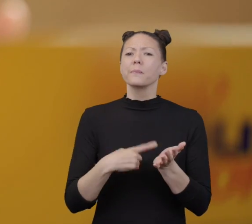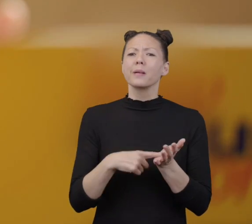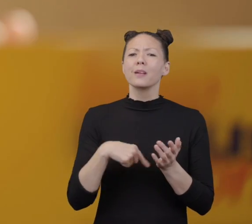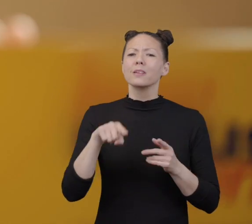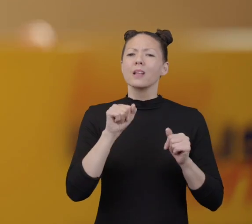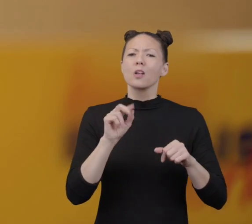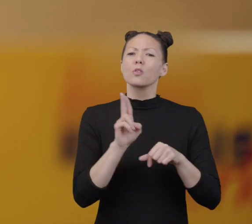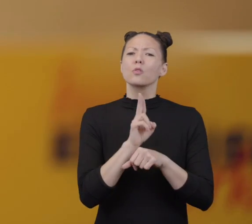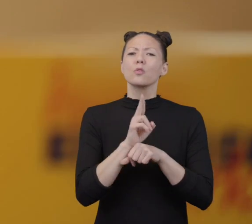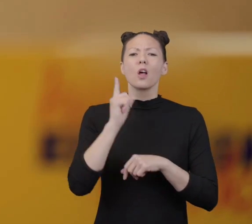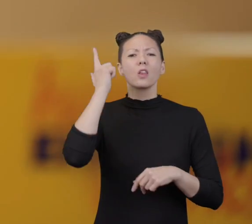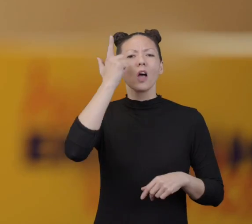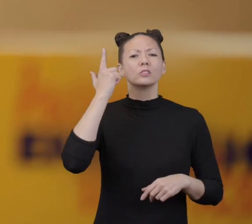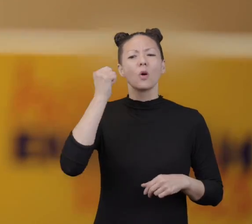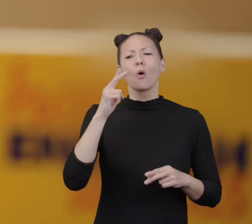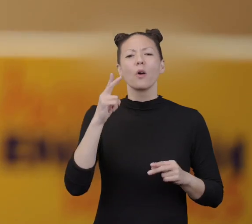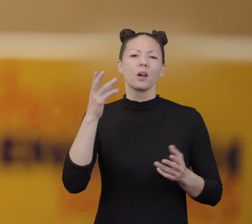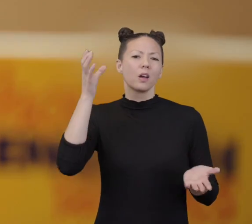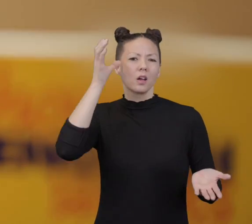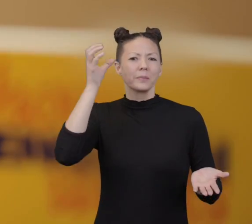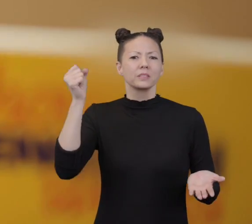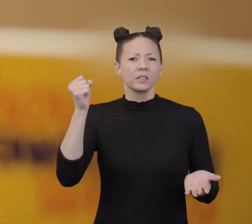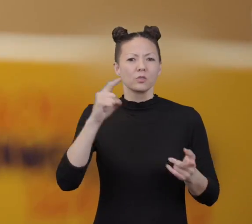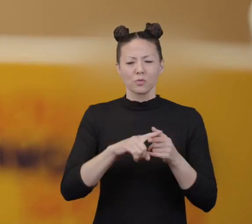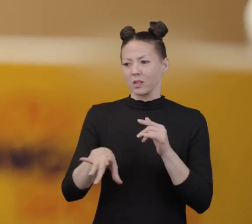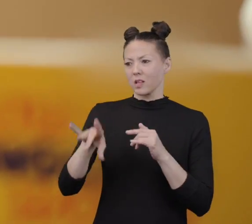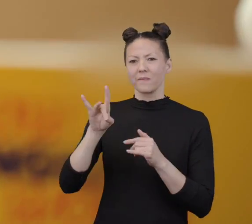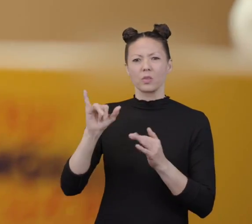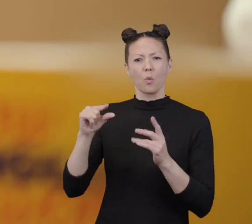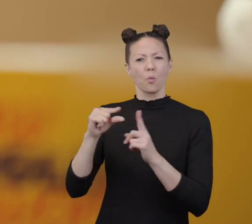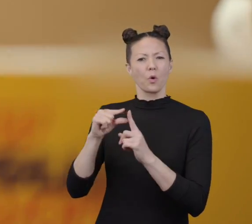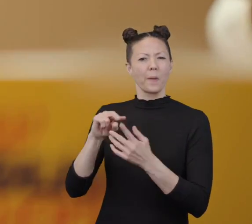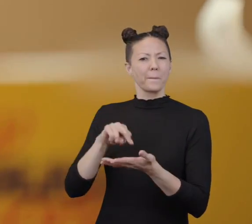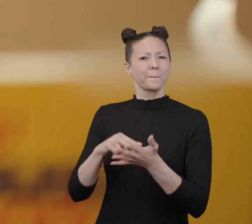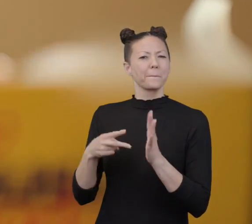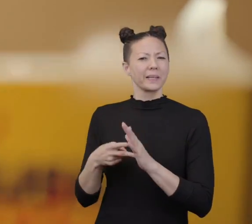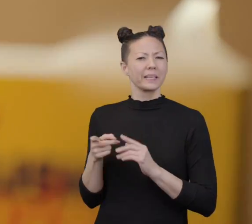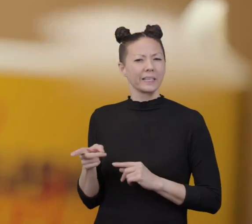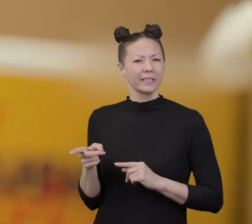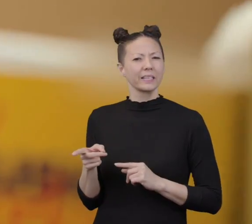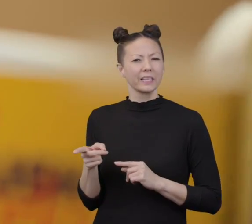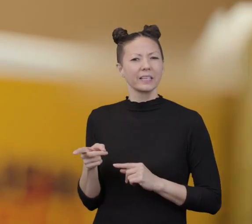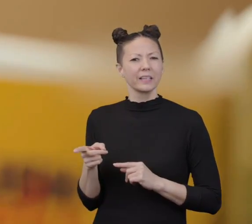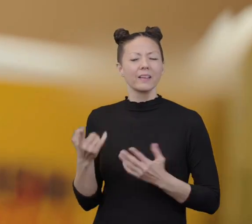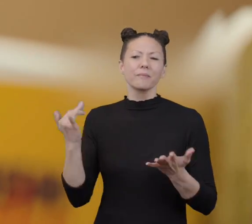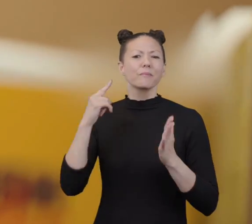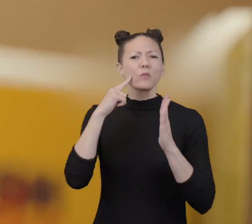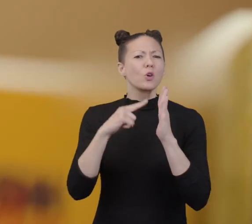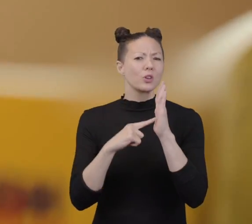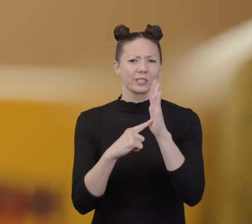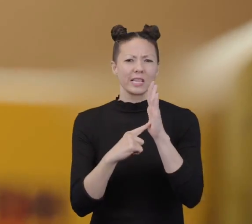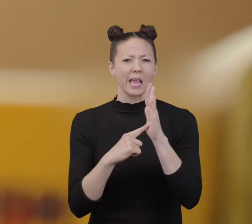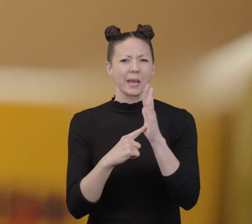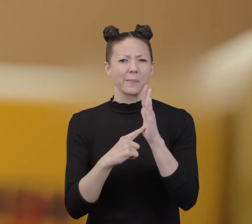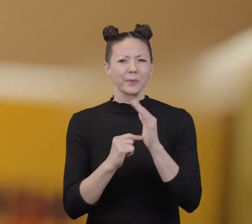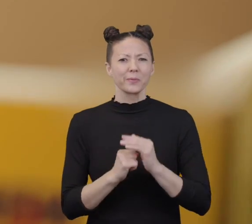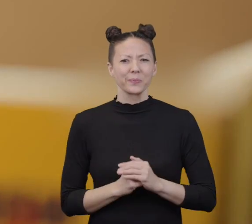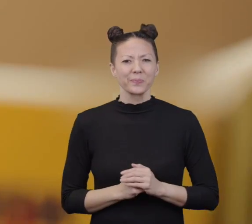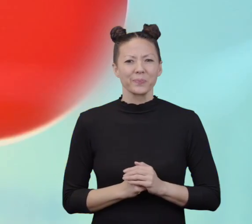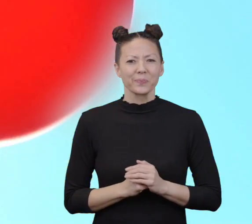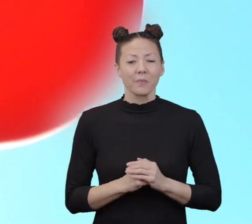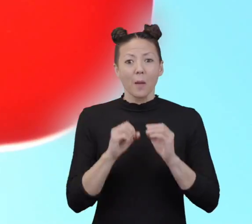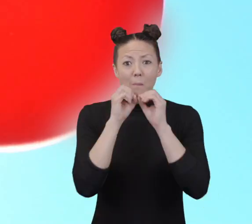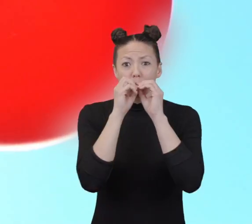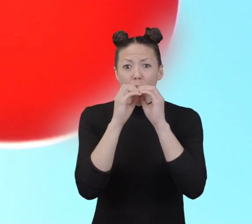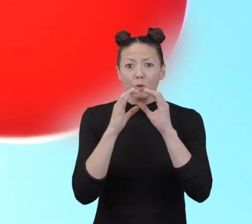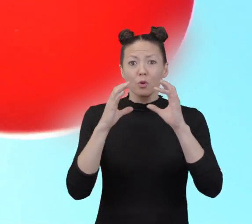Sometimes you can use logic or common sense to discover the meaning of a word. Like in this example,